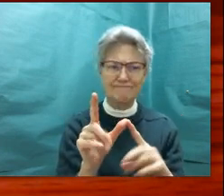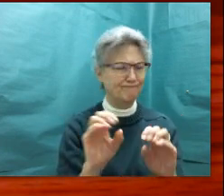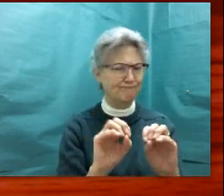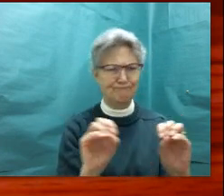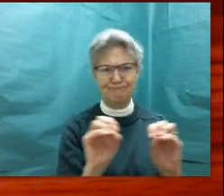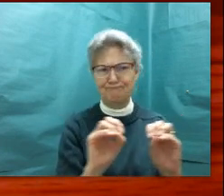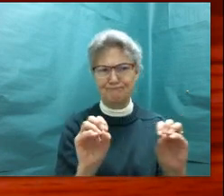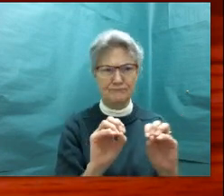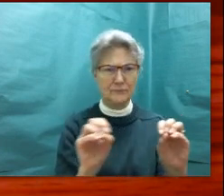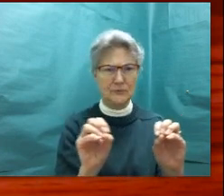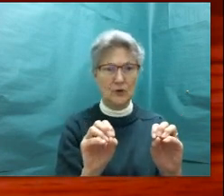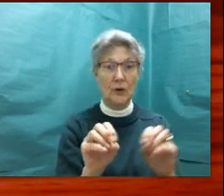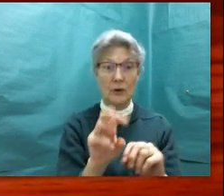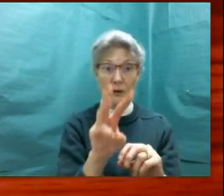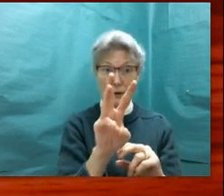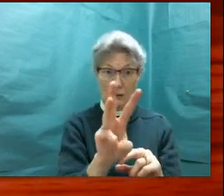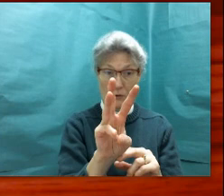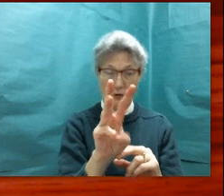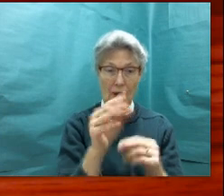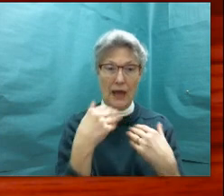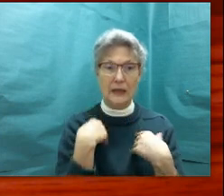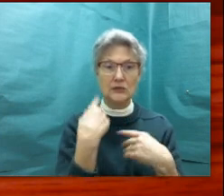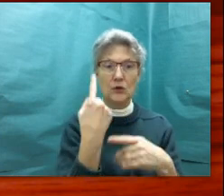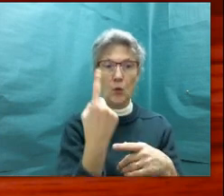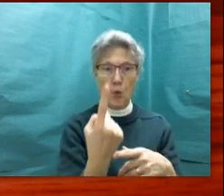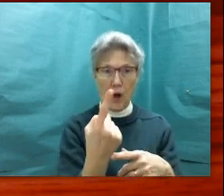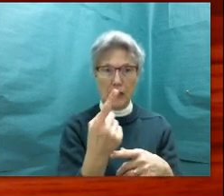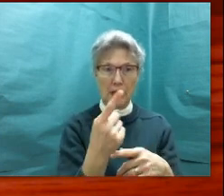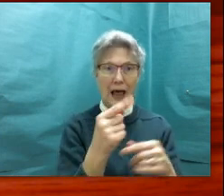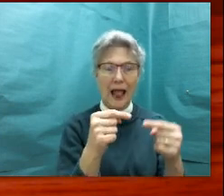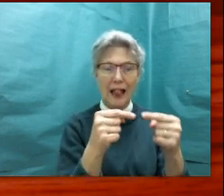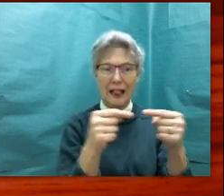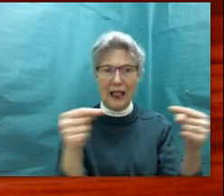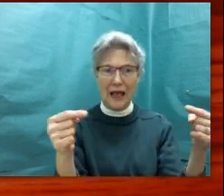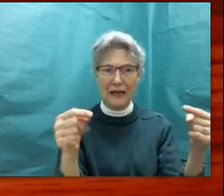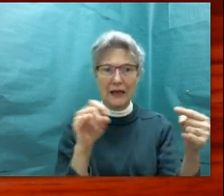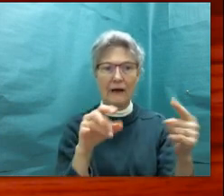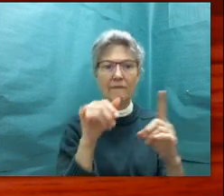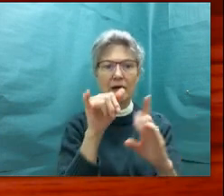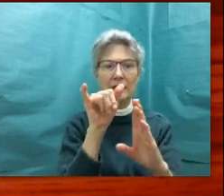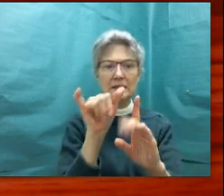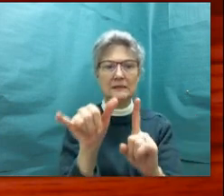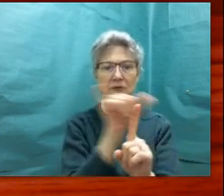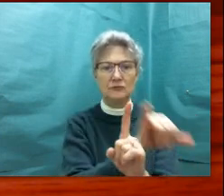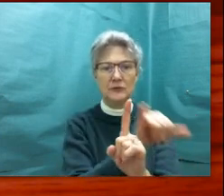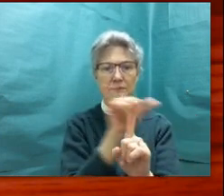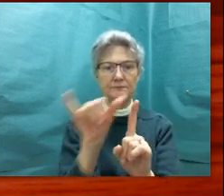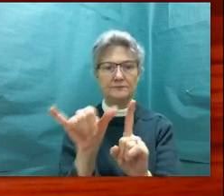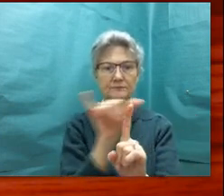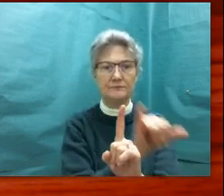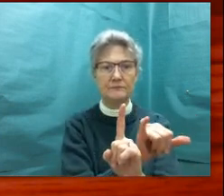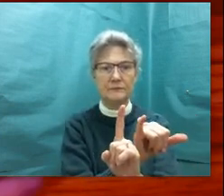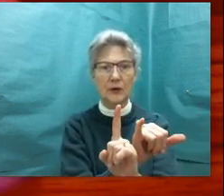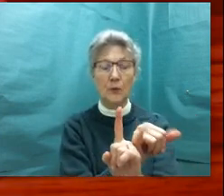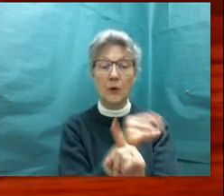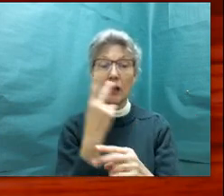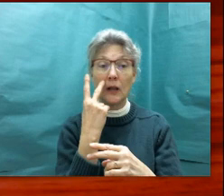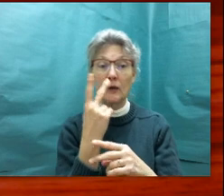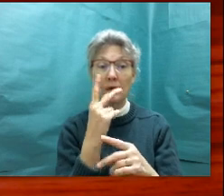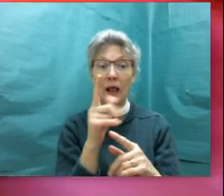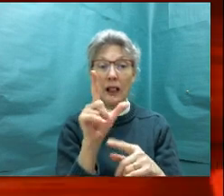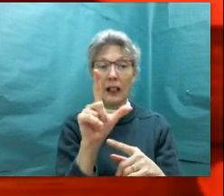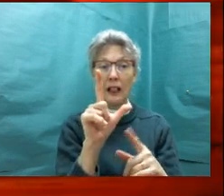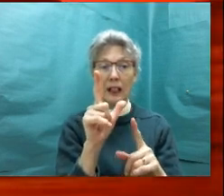neither. So the W has one line of symmetry. We're going to now take a look at the letter